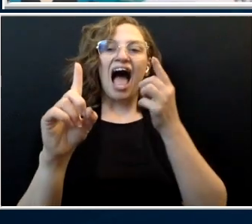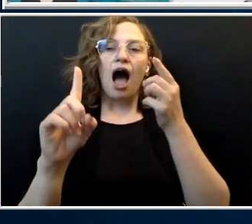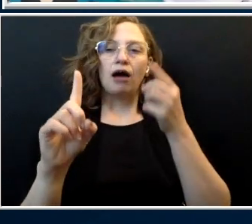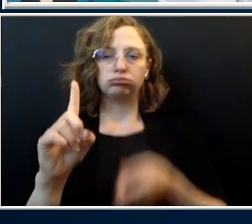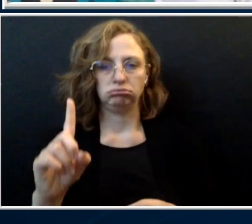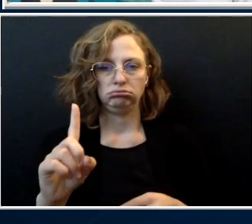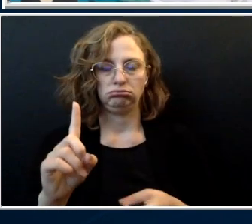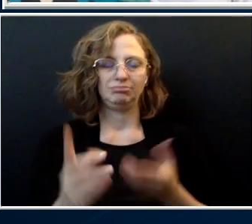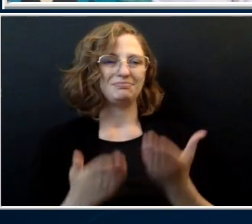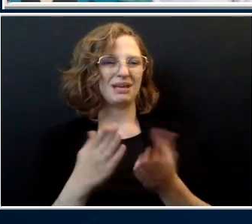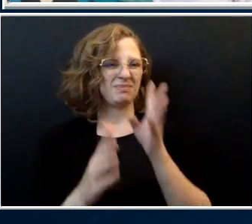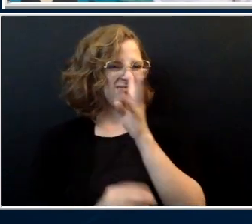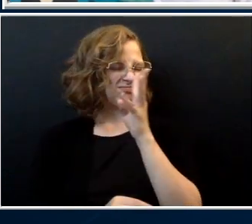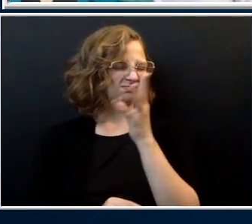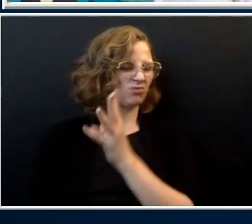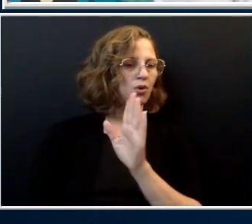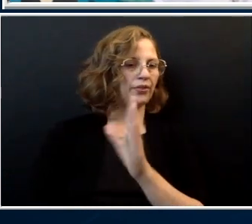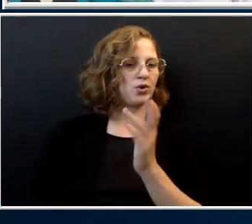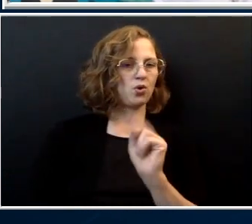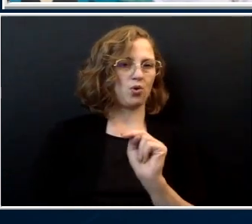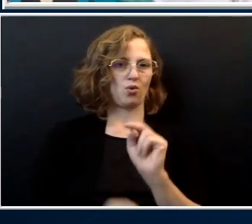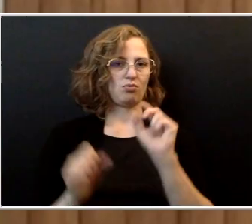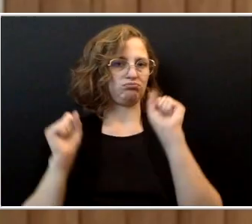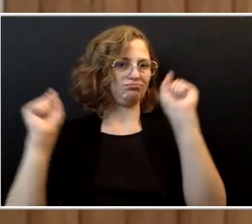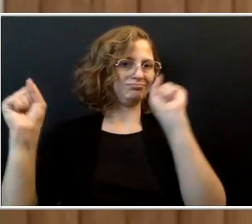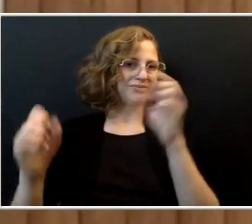people with things like that?